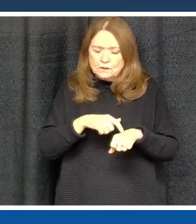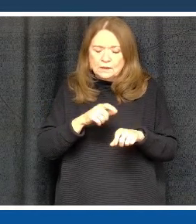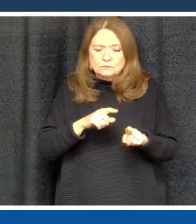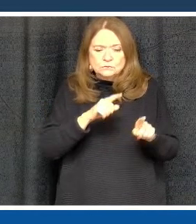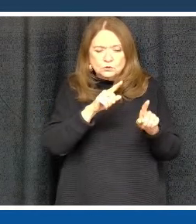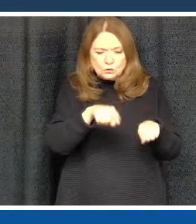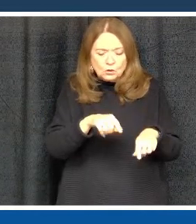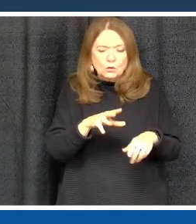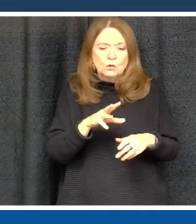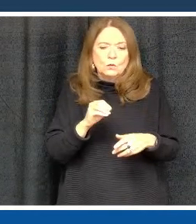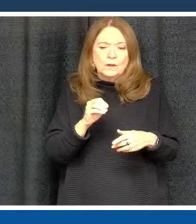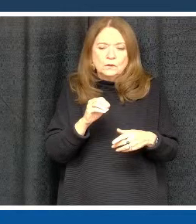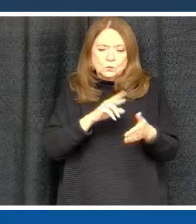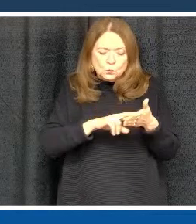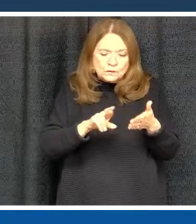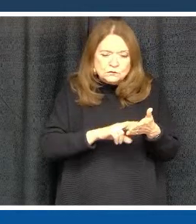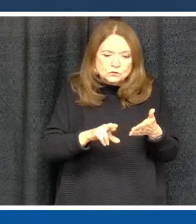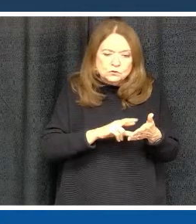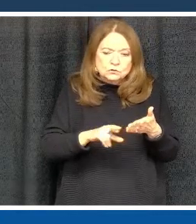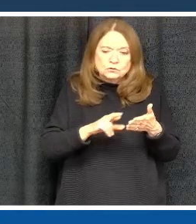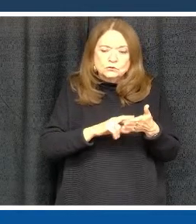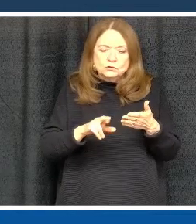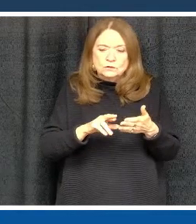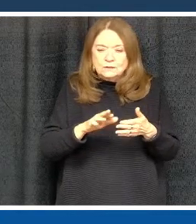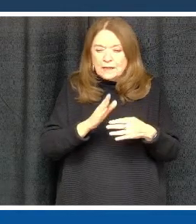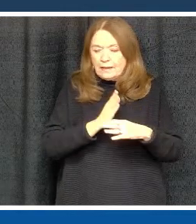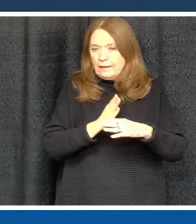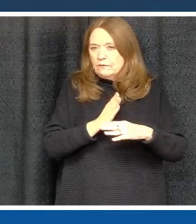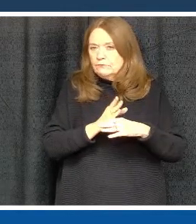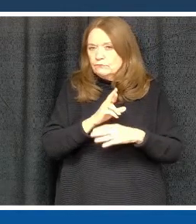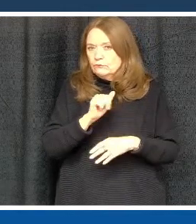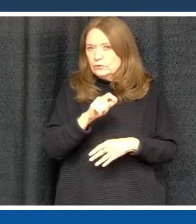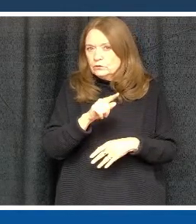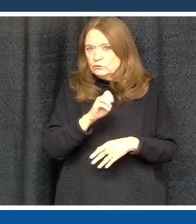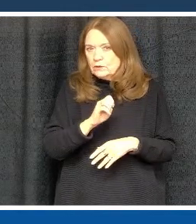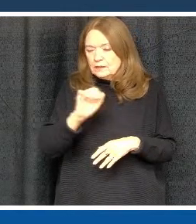there and research the average rate